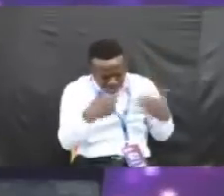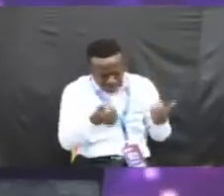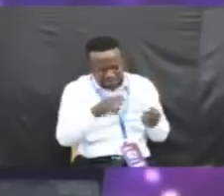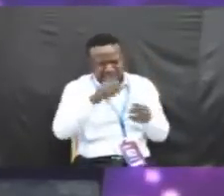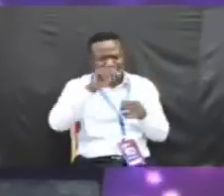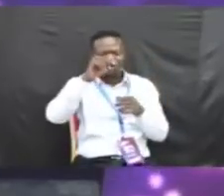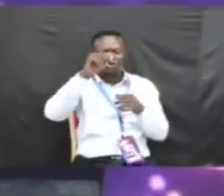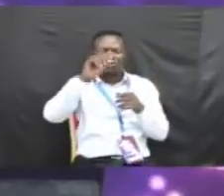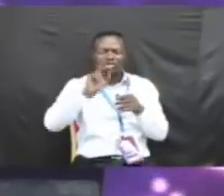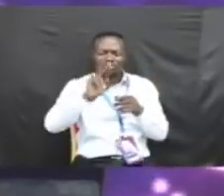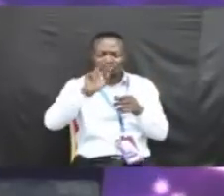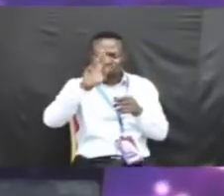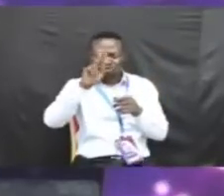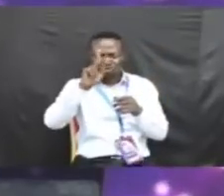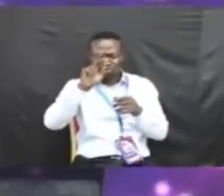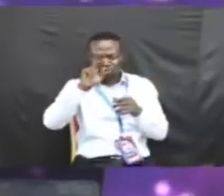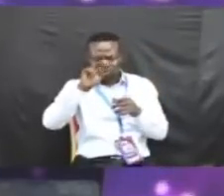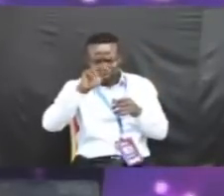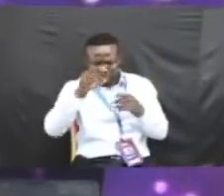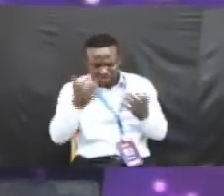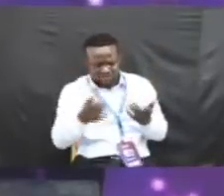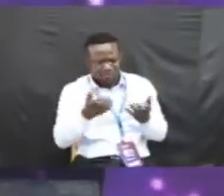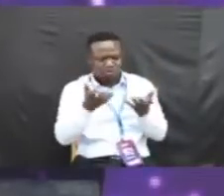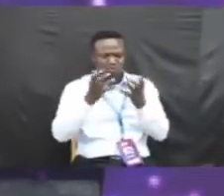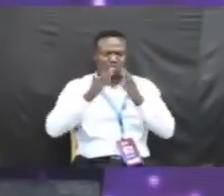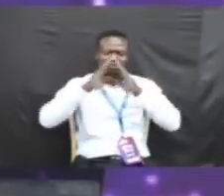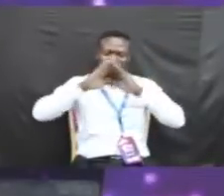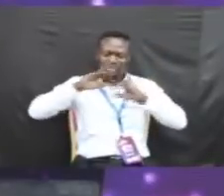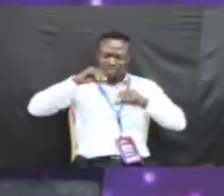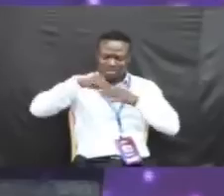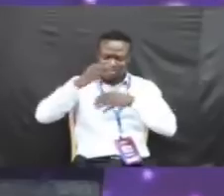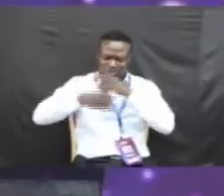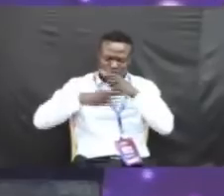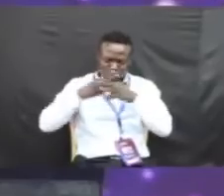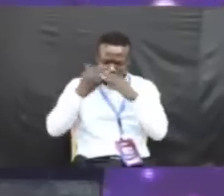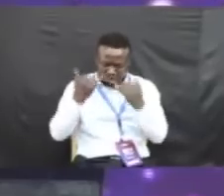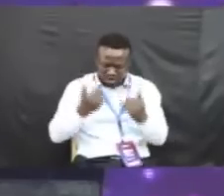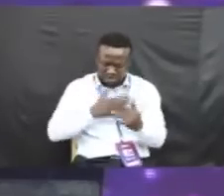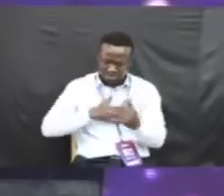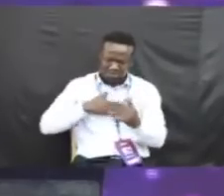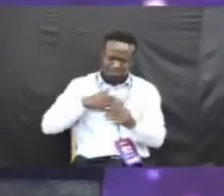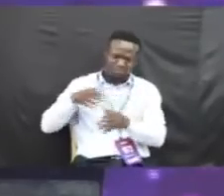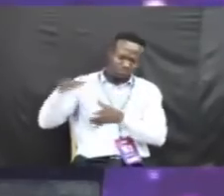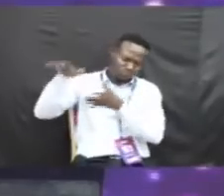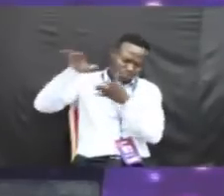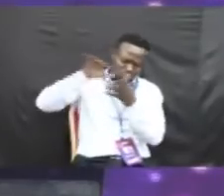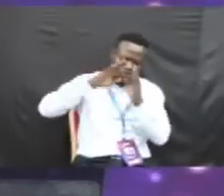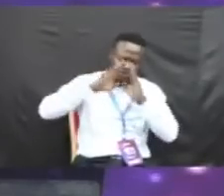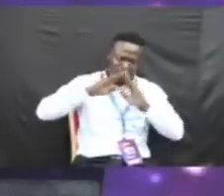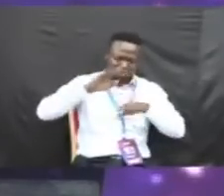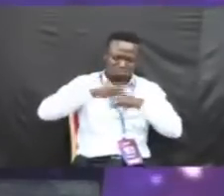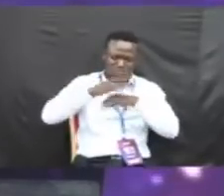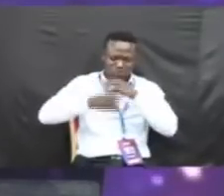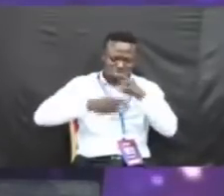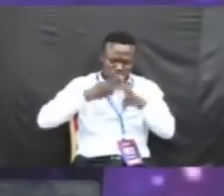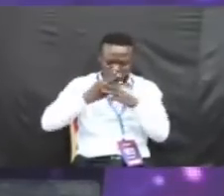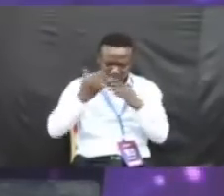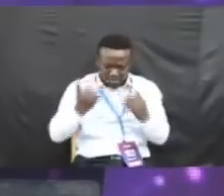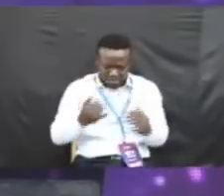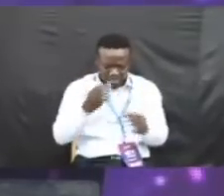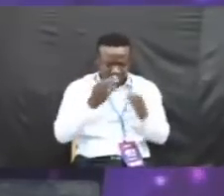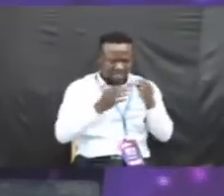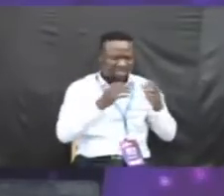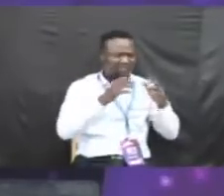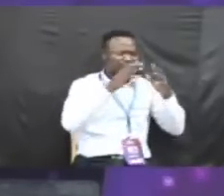speak peace into our world. That you speak peace into our world. When the leaders of our nations, when the